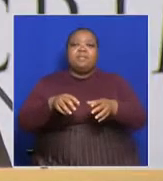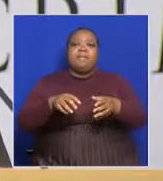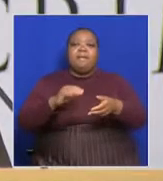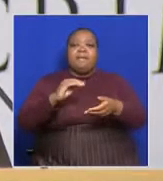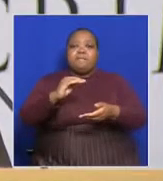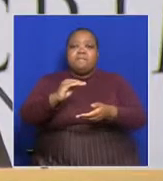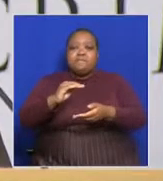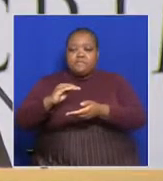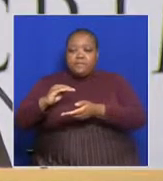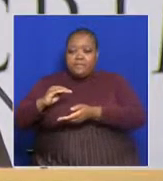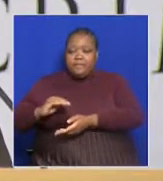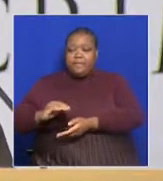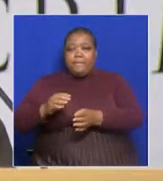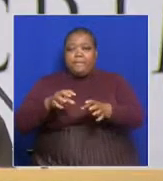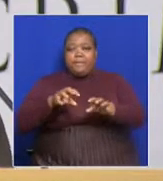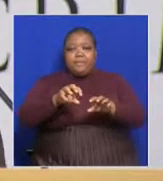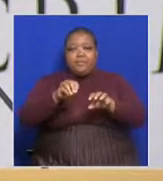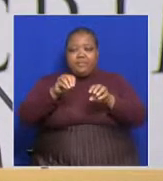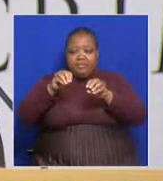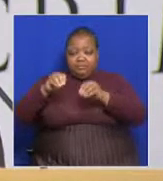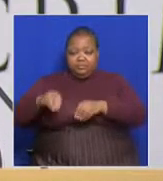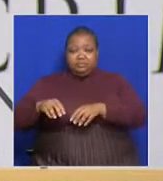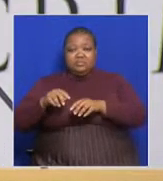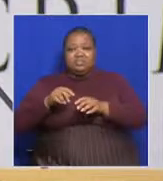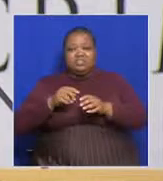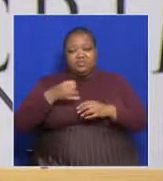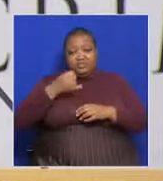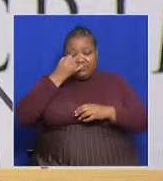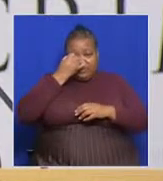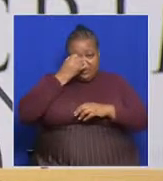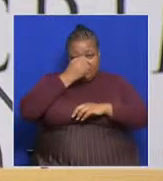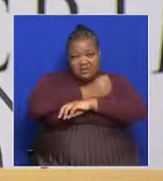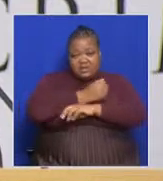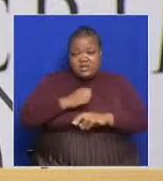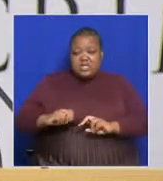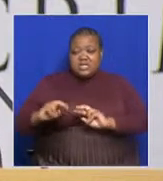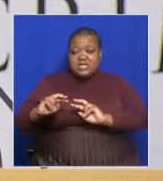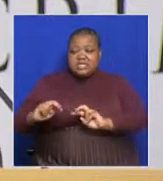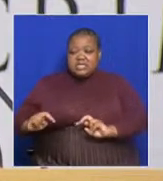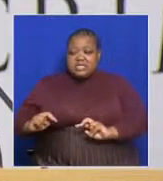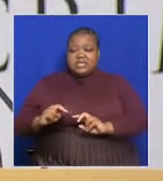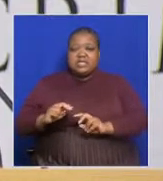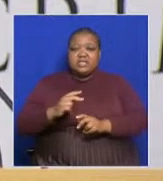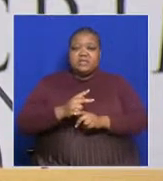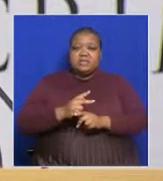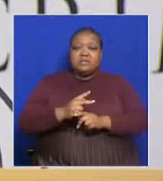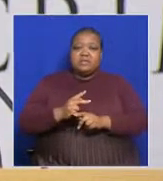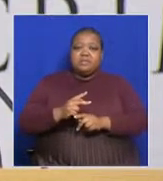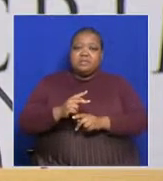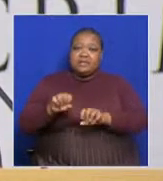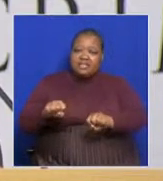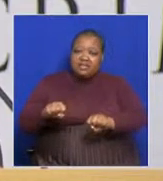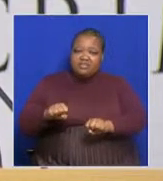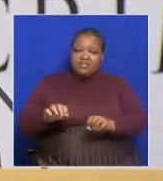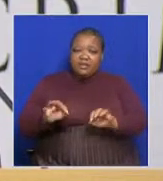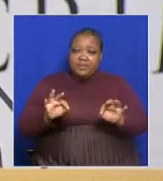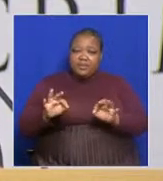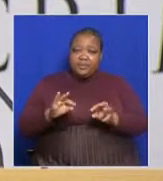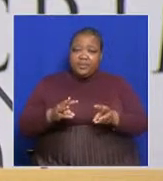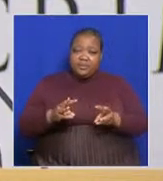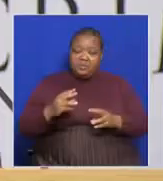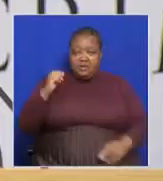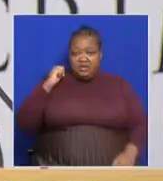been able to conduct the search and seizure in a proper manner. Do you remember accepting that yesterday? Yes, I do,